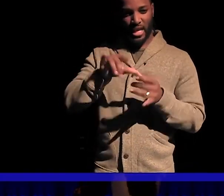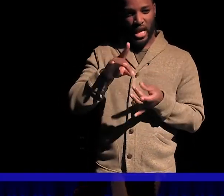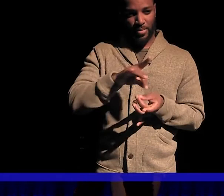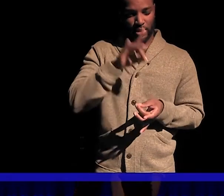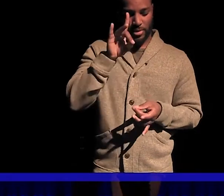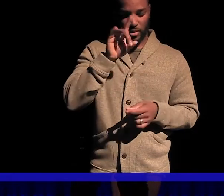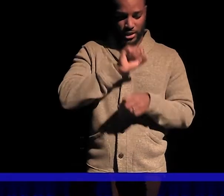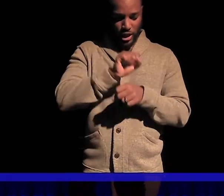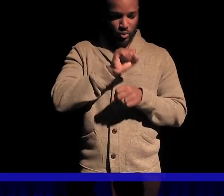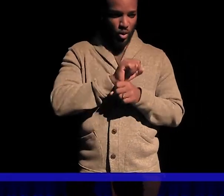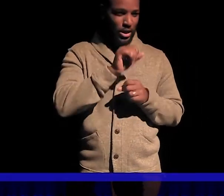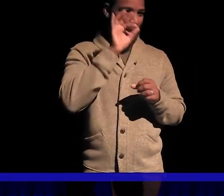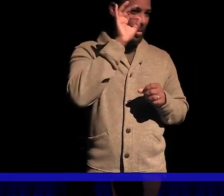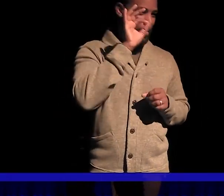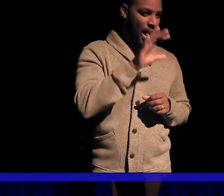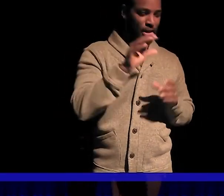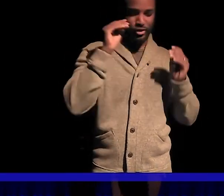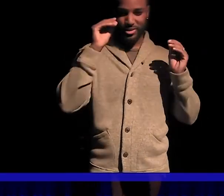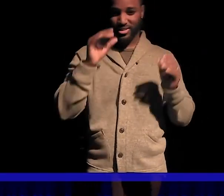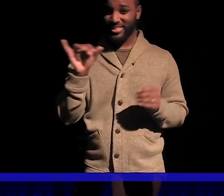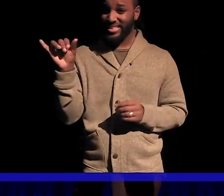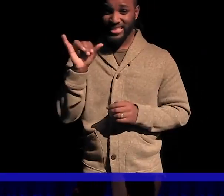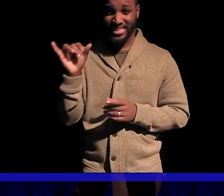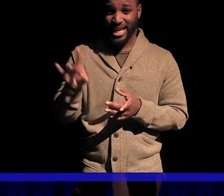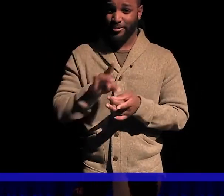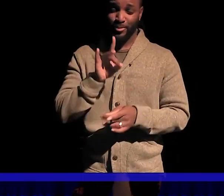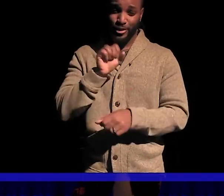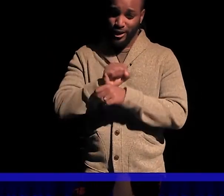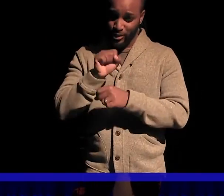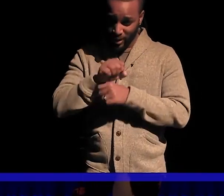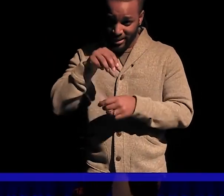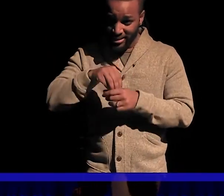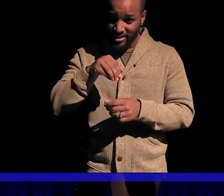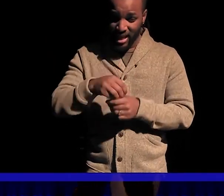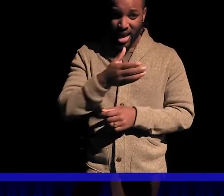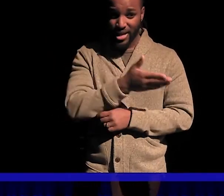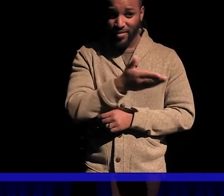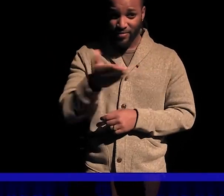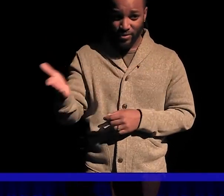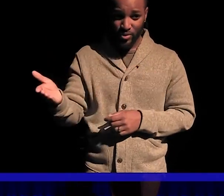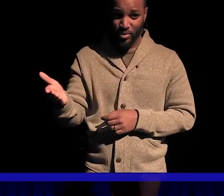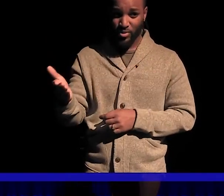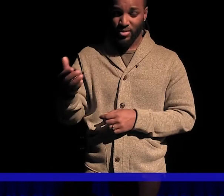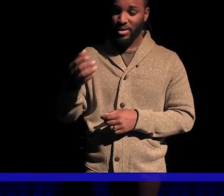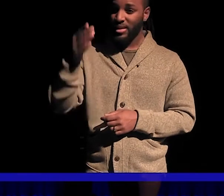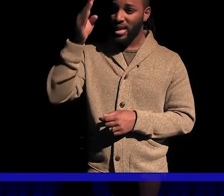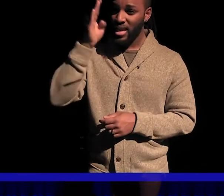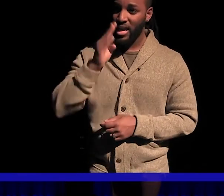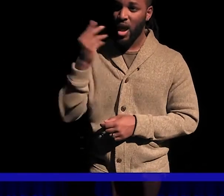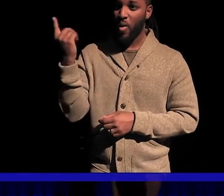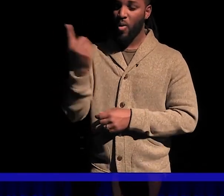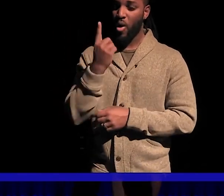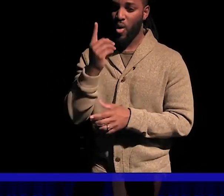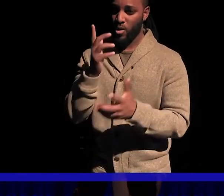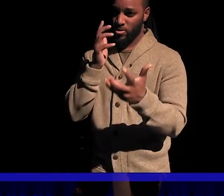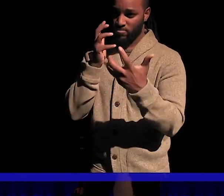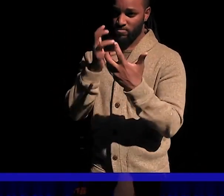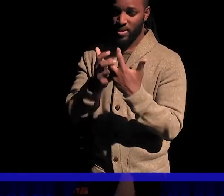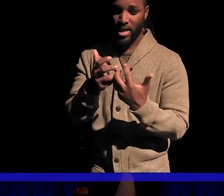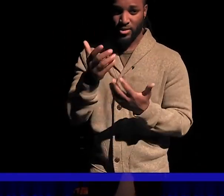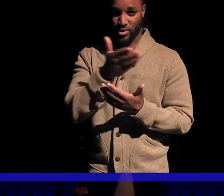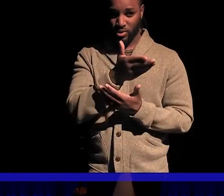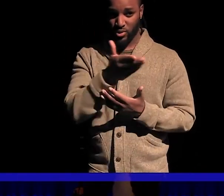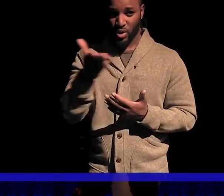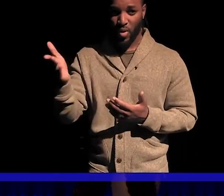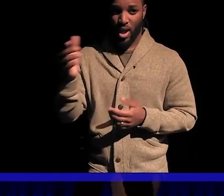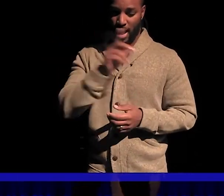apostles, pastors, and teachers is the same spirit that is at work in you for your specific place and gifting in the kingdom